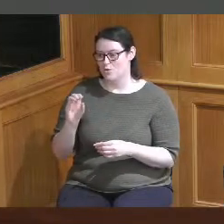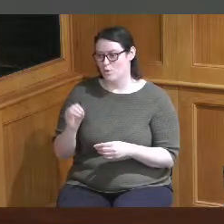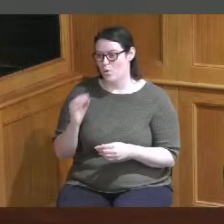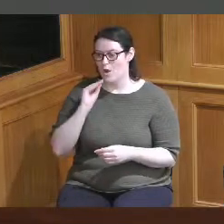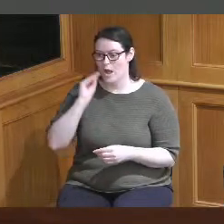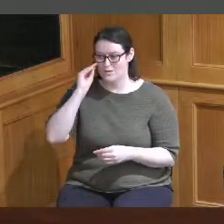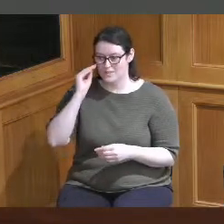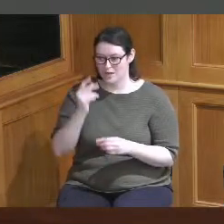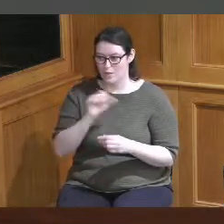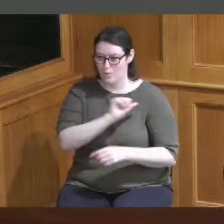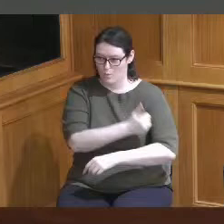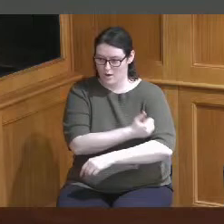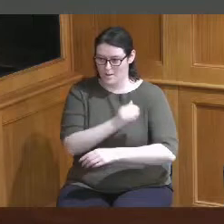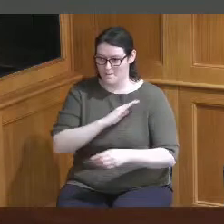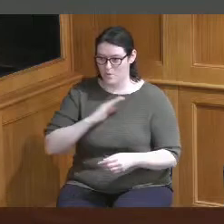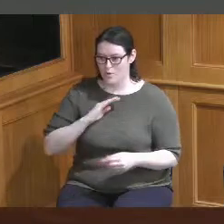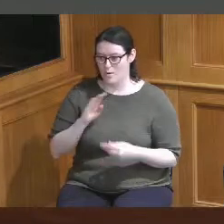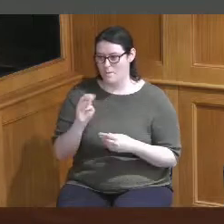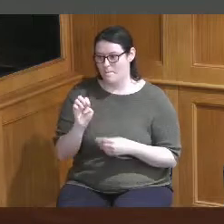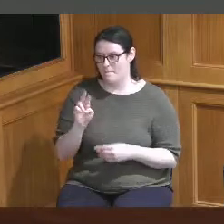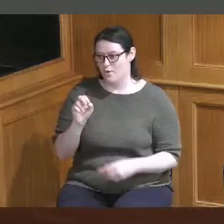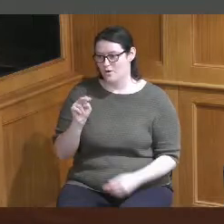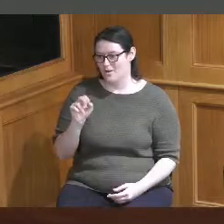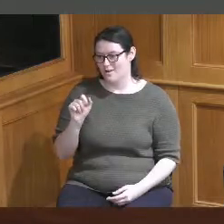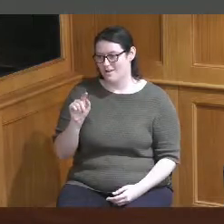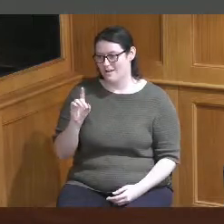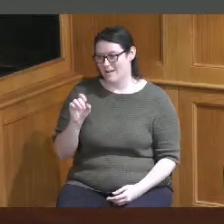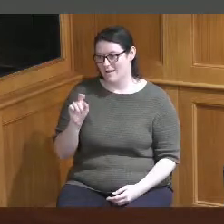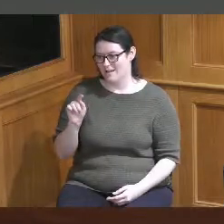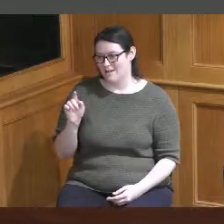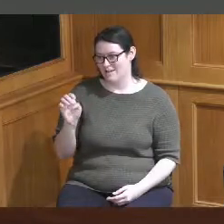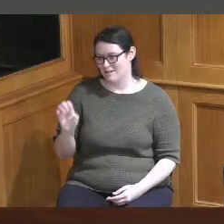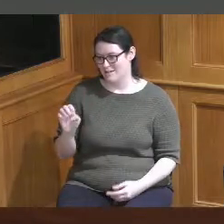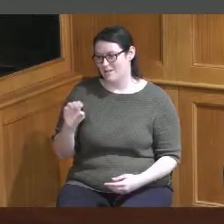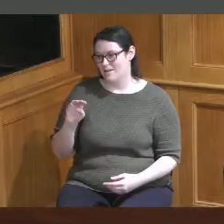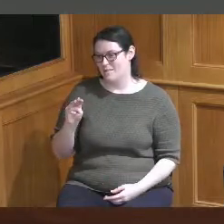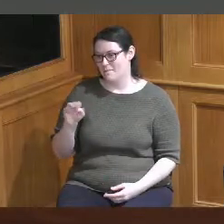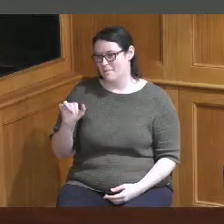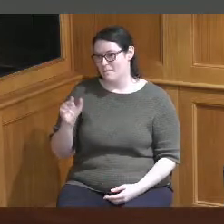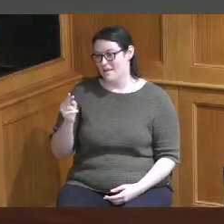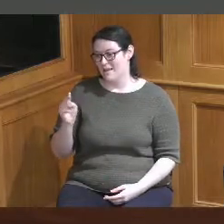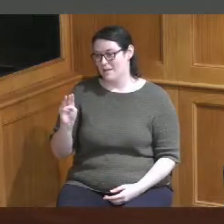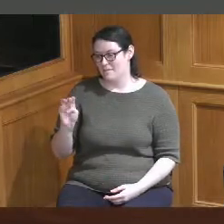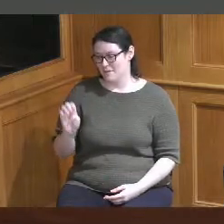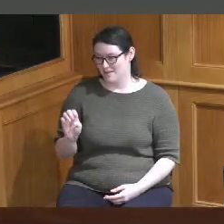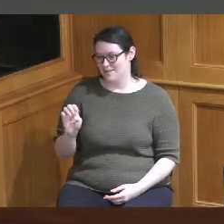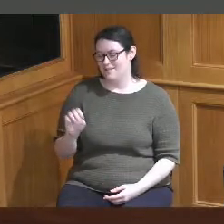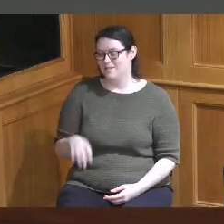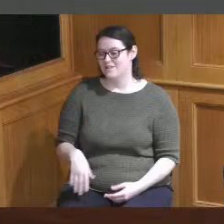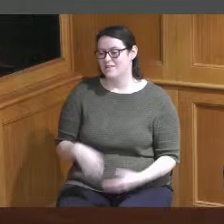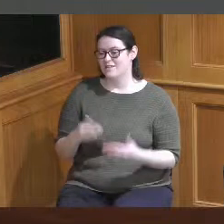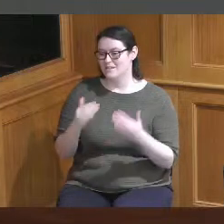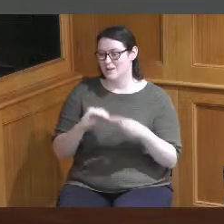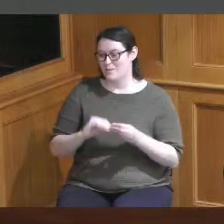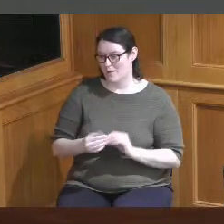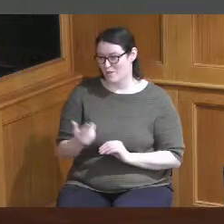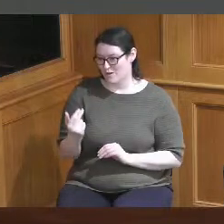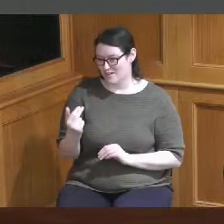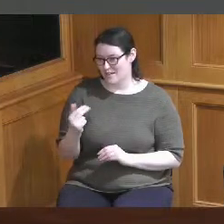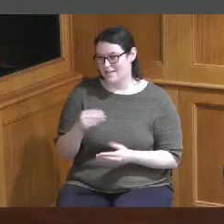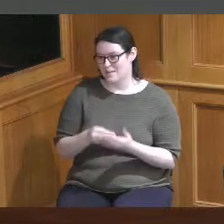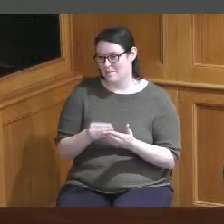Authority Board. That is Bernadette Watson and Mae Mitchell. Item 13 is a budget